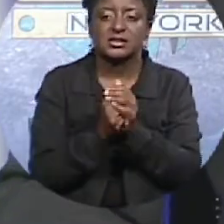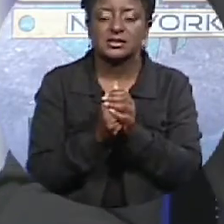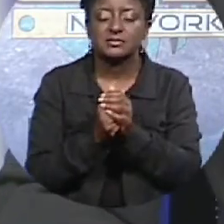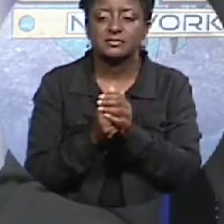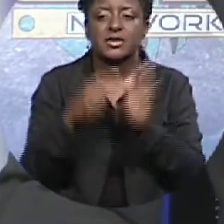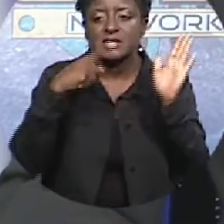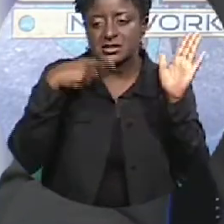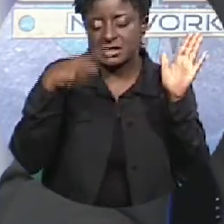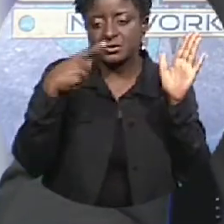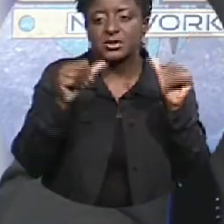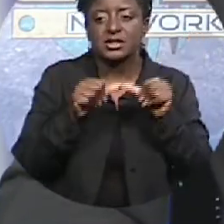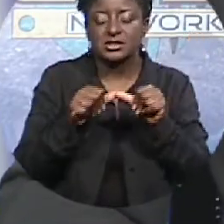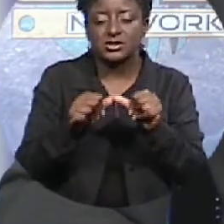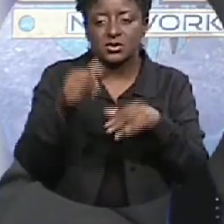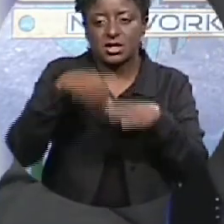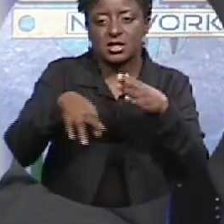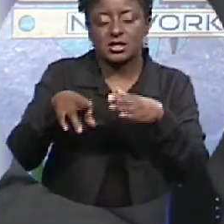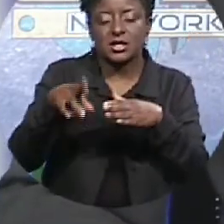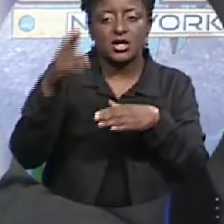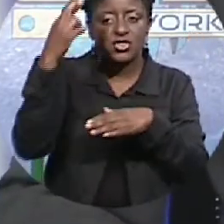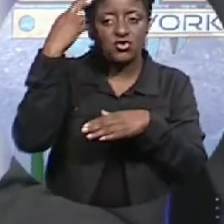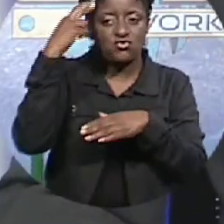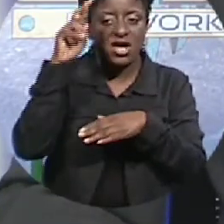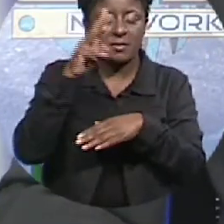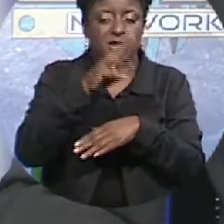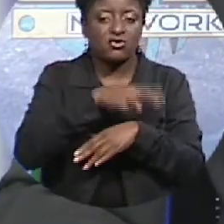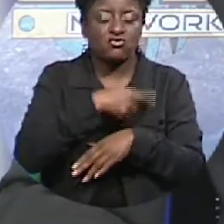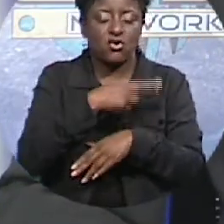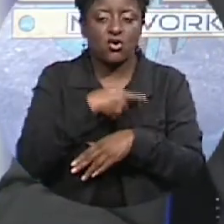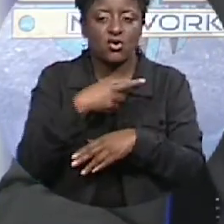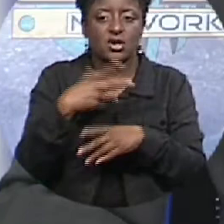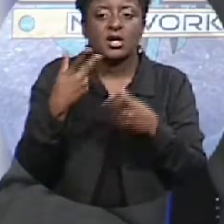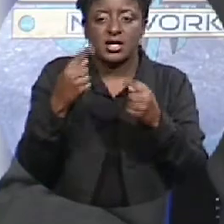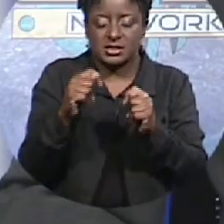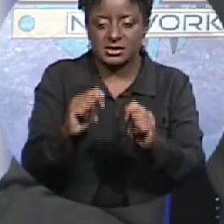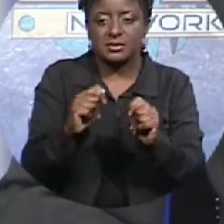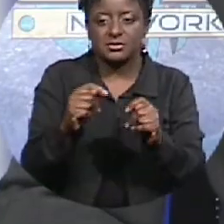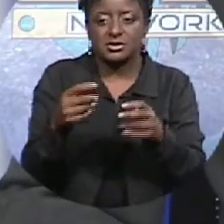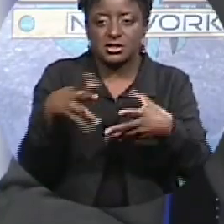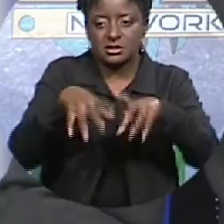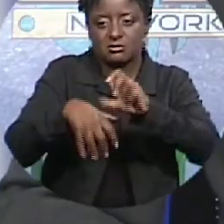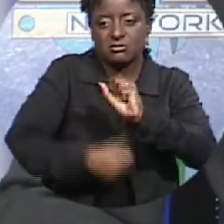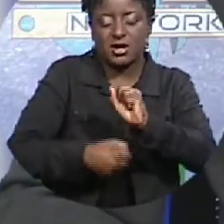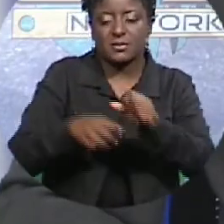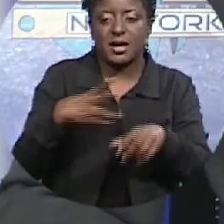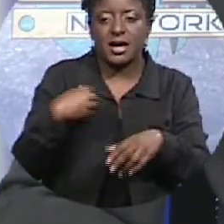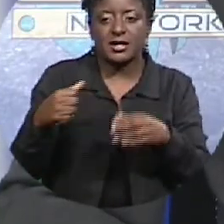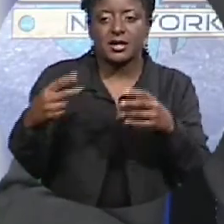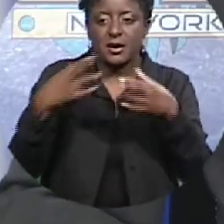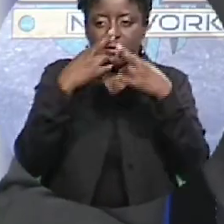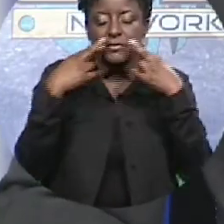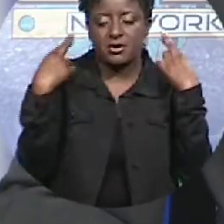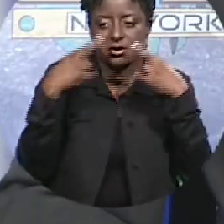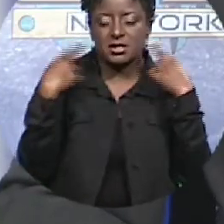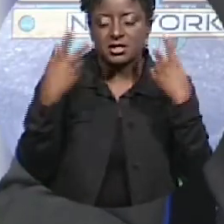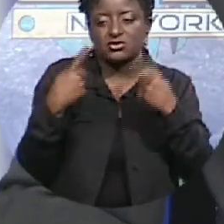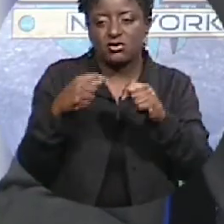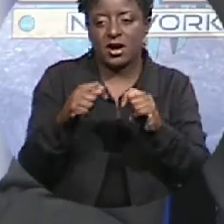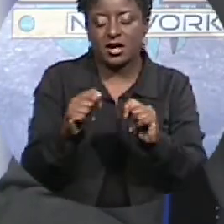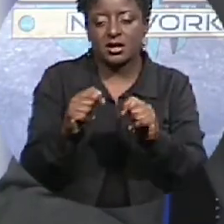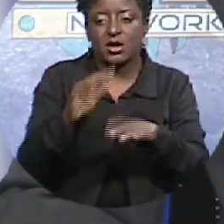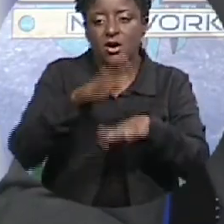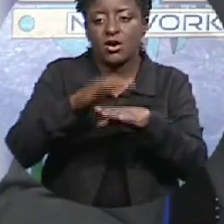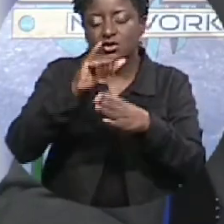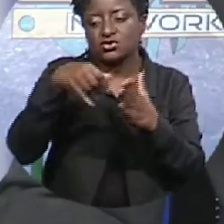Testimony continued today in the Raymond Roll attempted rape and burglary trial. During the proceedings, a police officer testified that on June 23rd of last